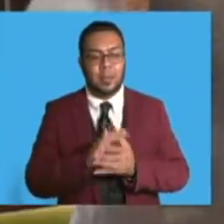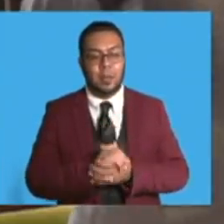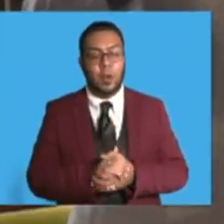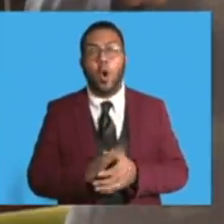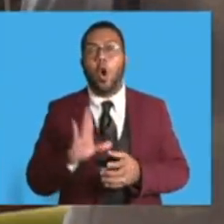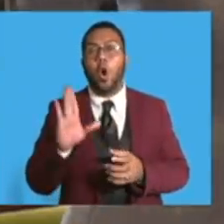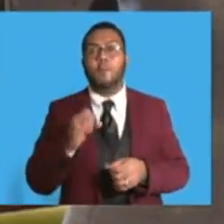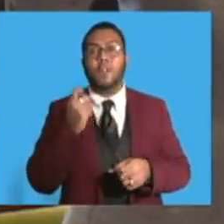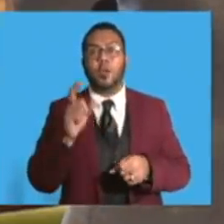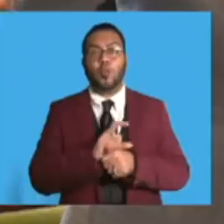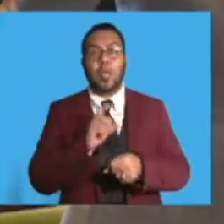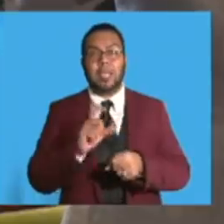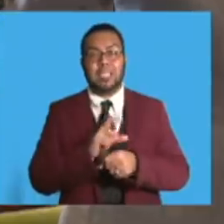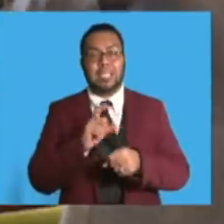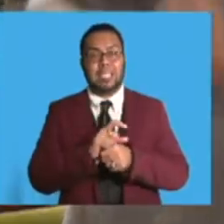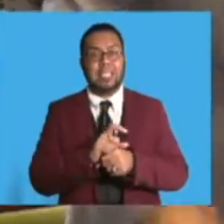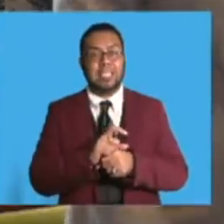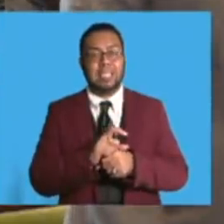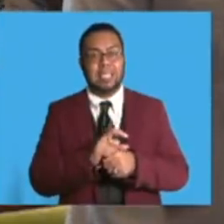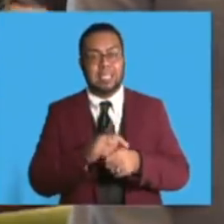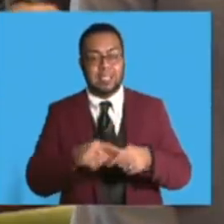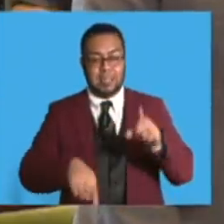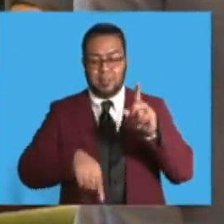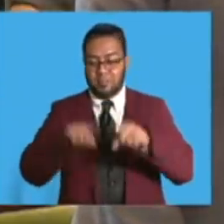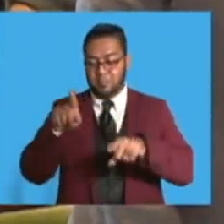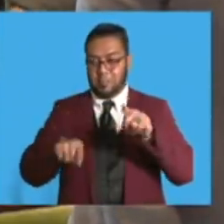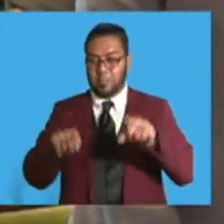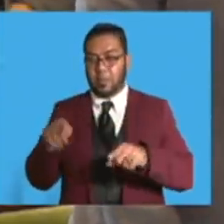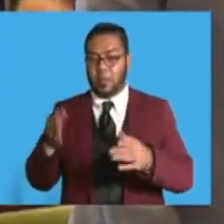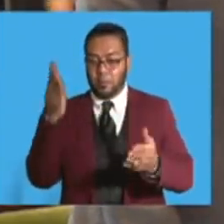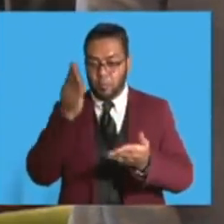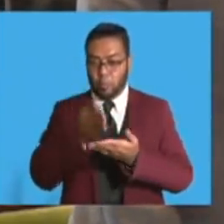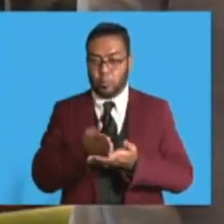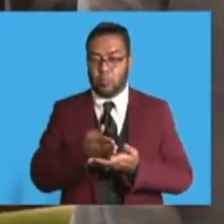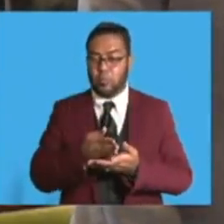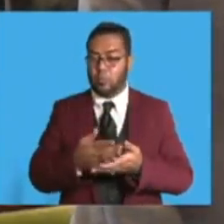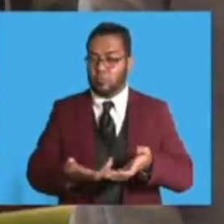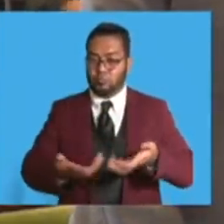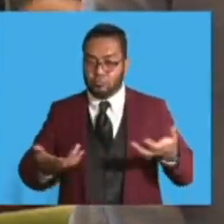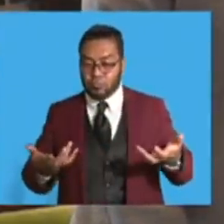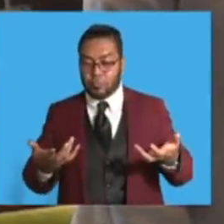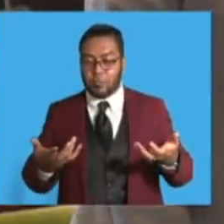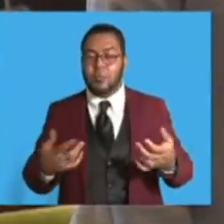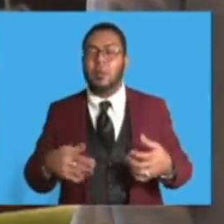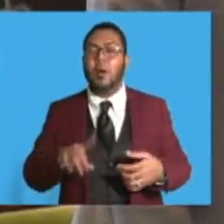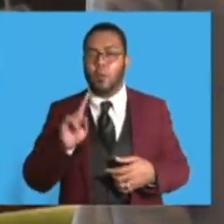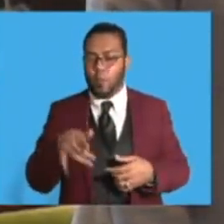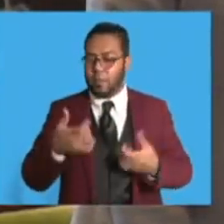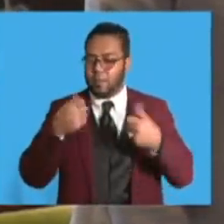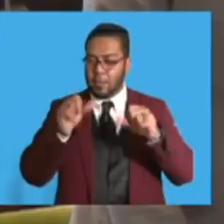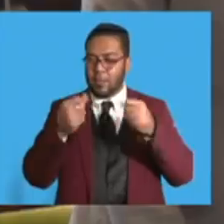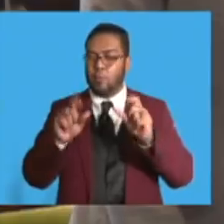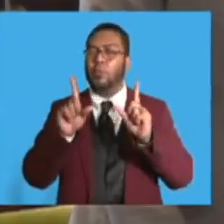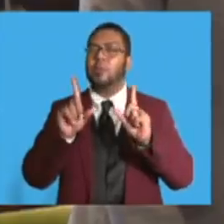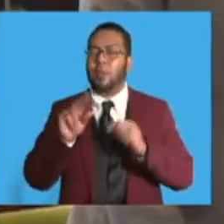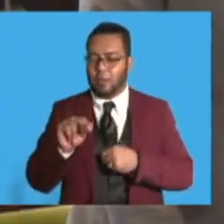of creating a dichotomous approach to our country, is what they have successfully done